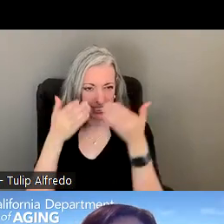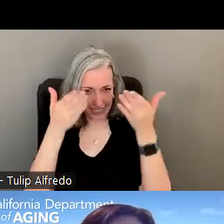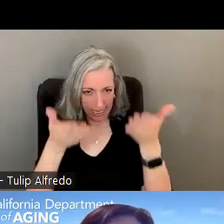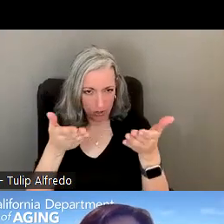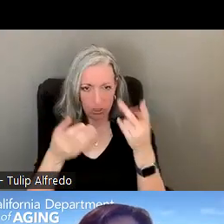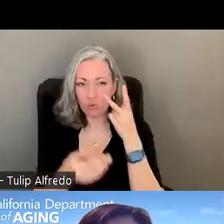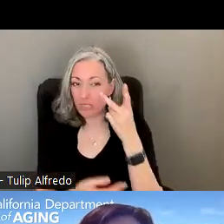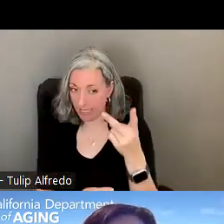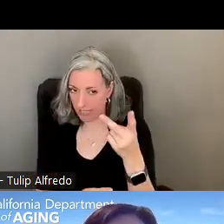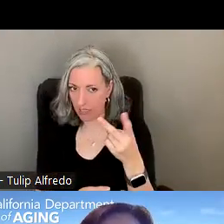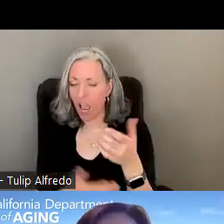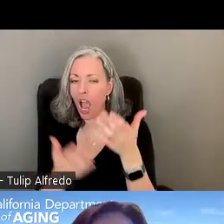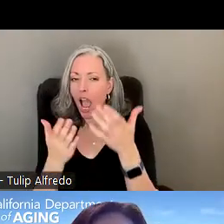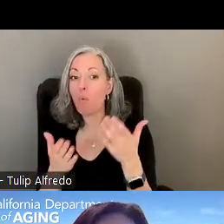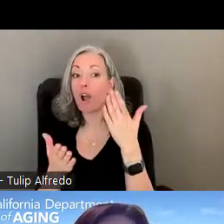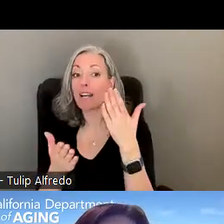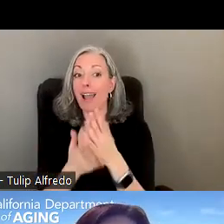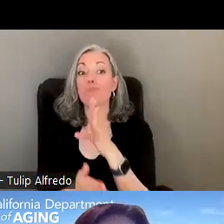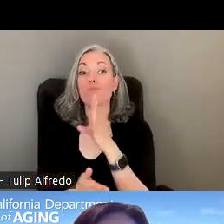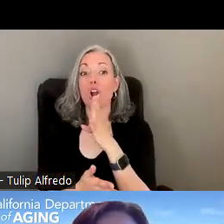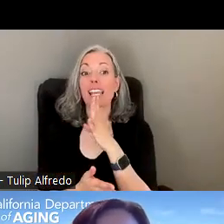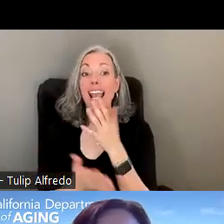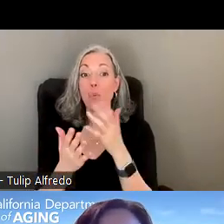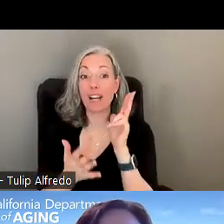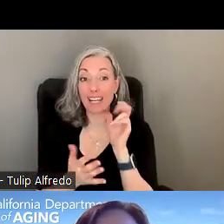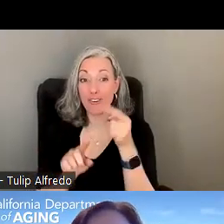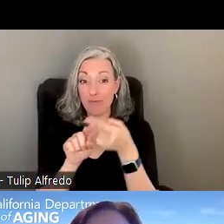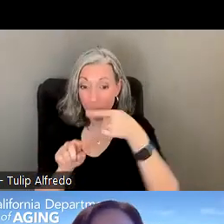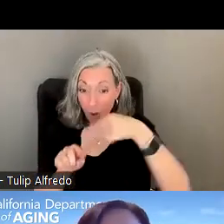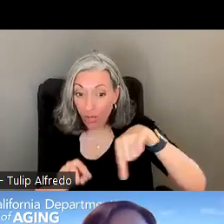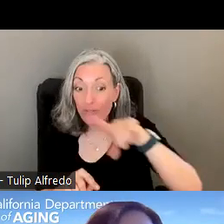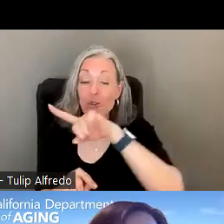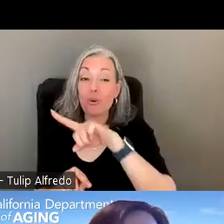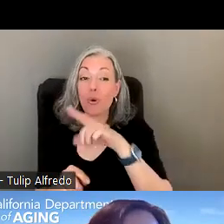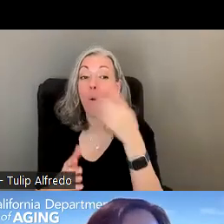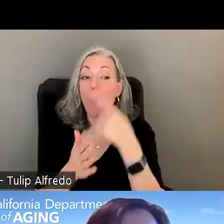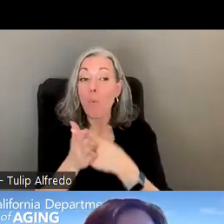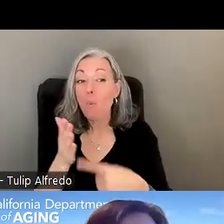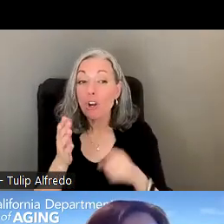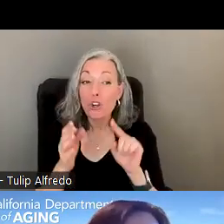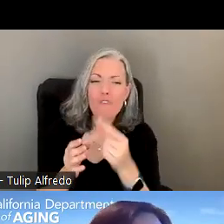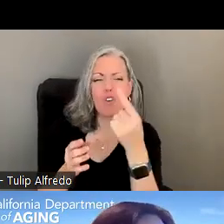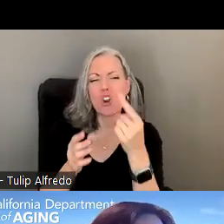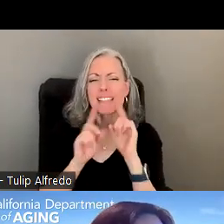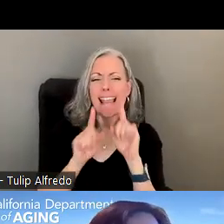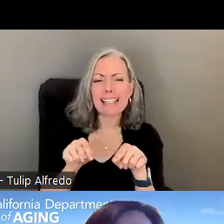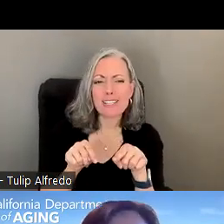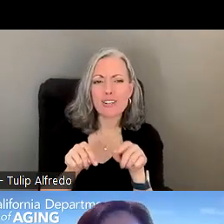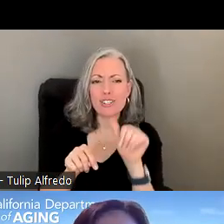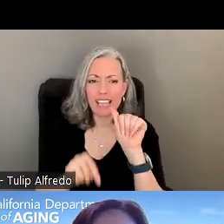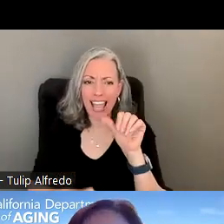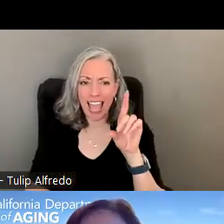here, and I want to stop talking and I want to hear from you all about what are your first reactions to the ad lib